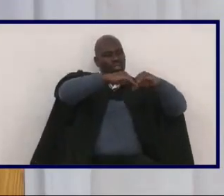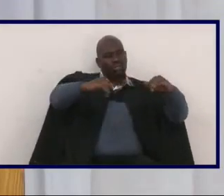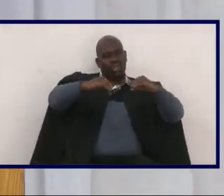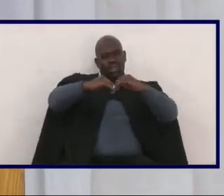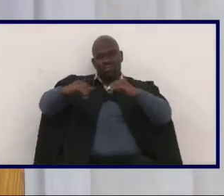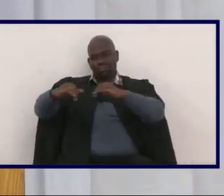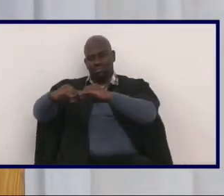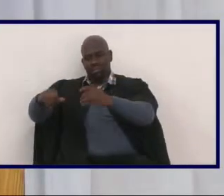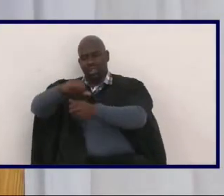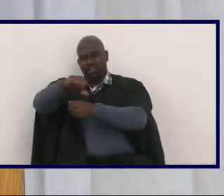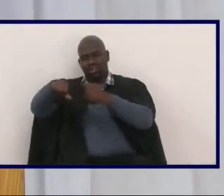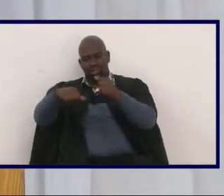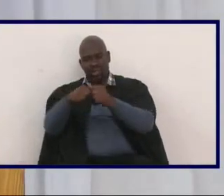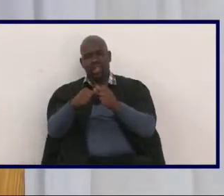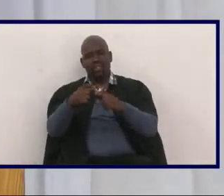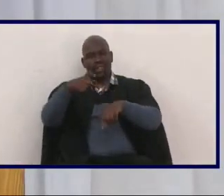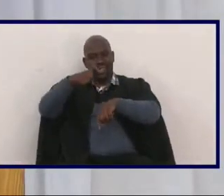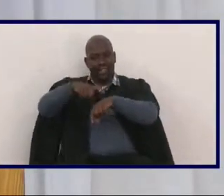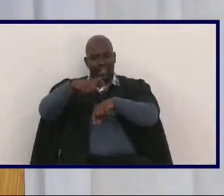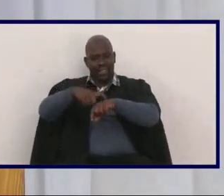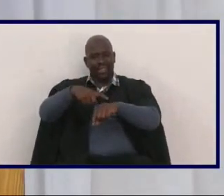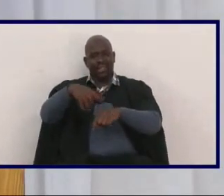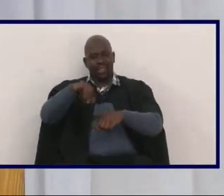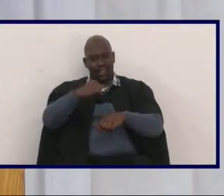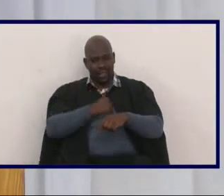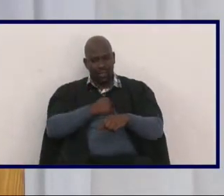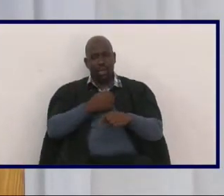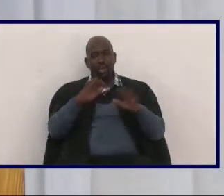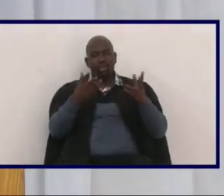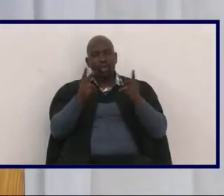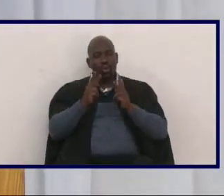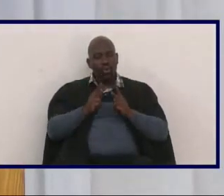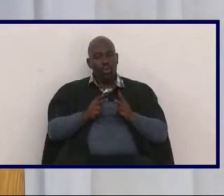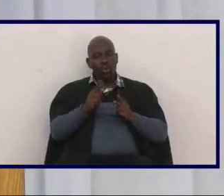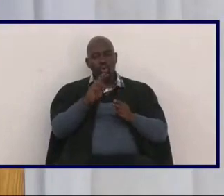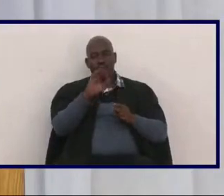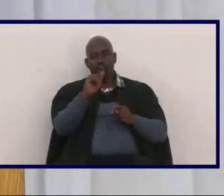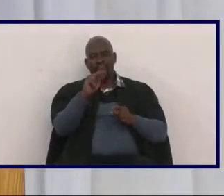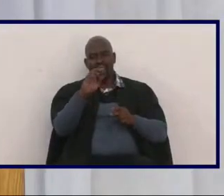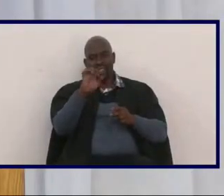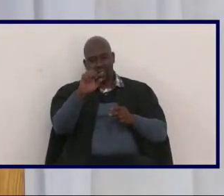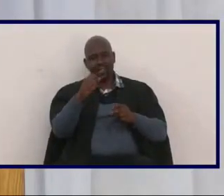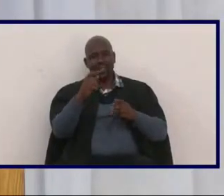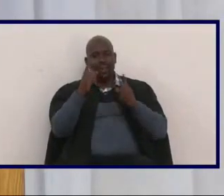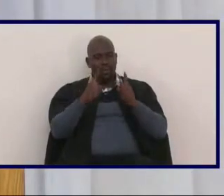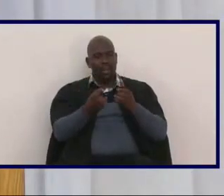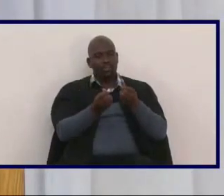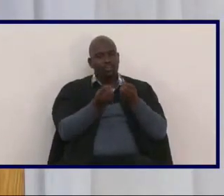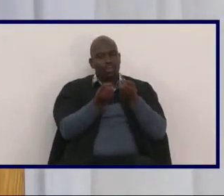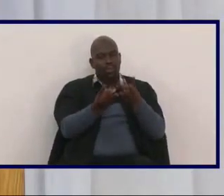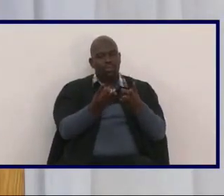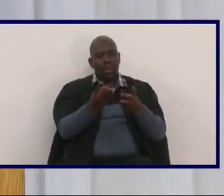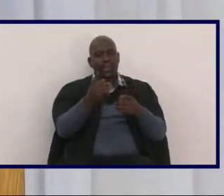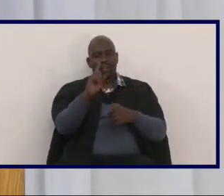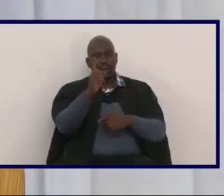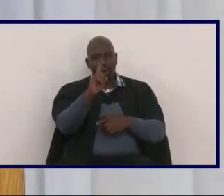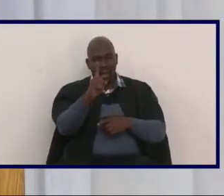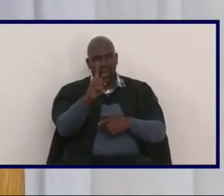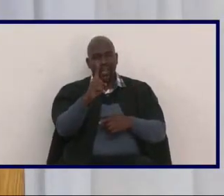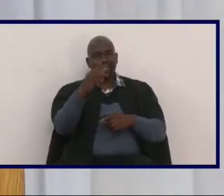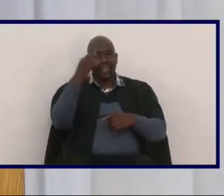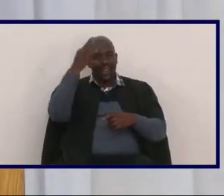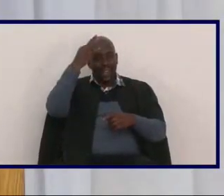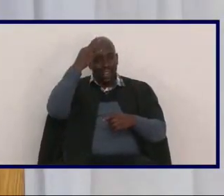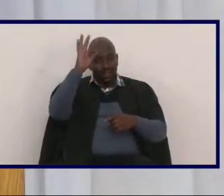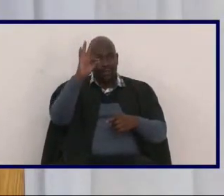of course, the humanities need to provide guidance on how we interpret the digital mood of our